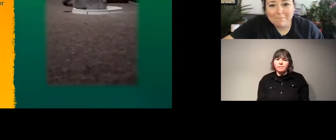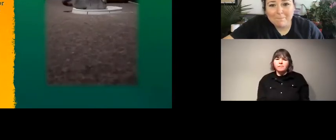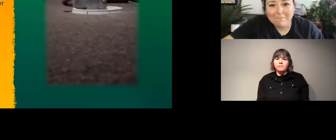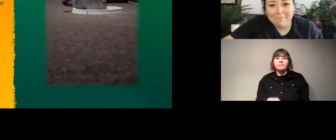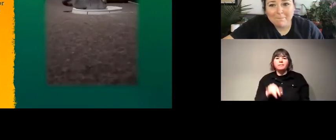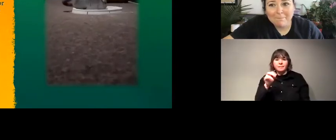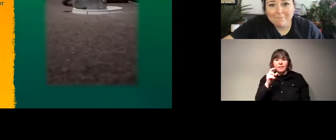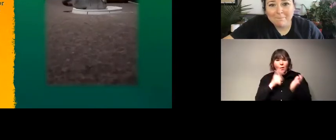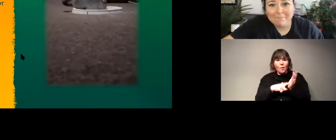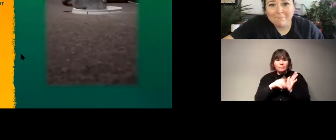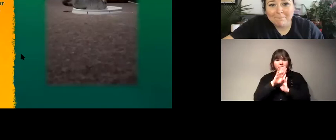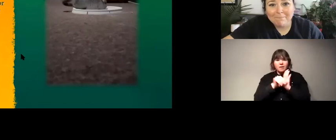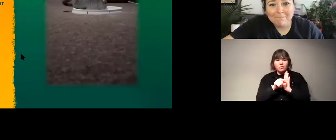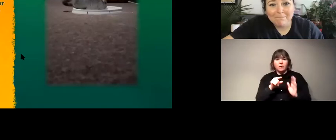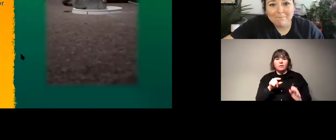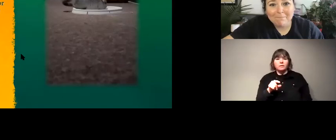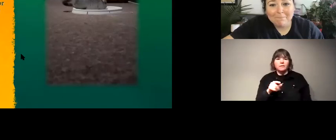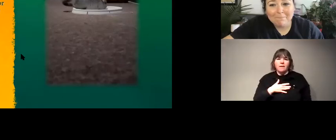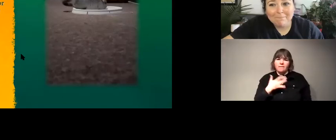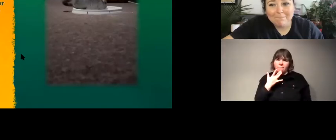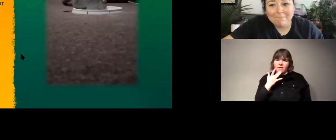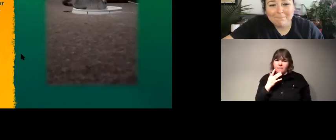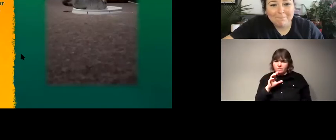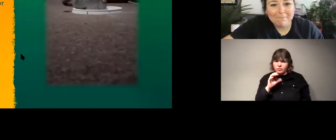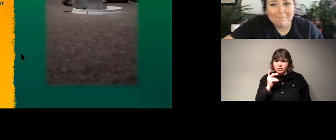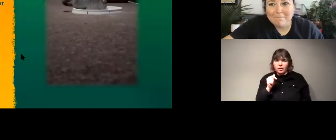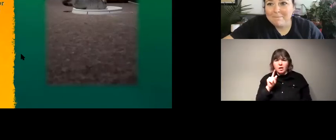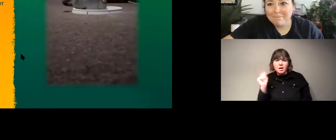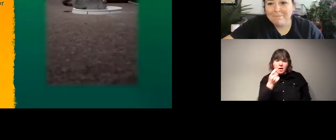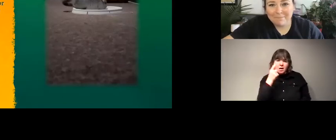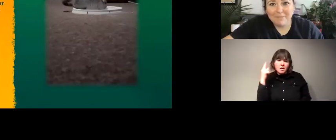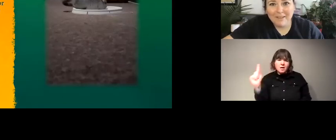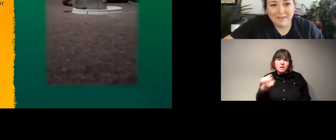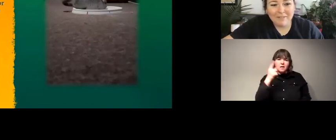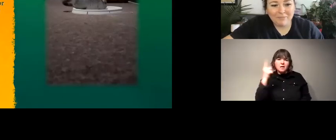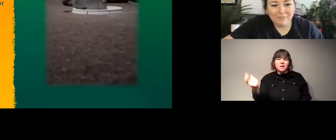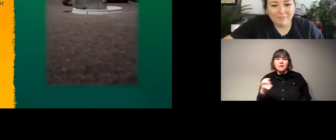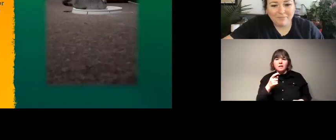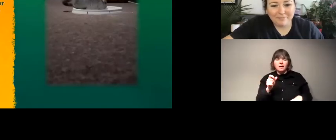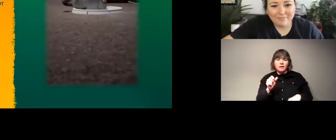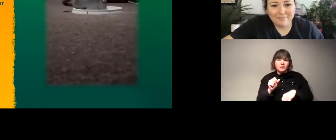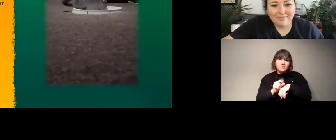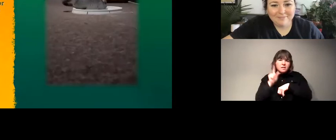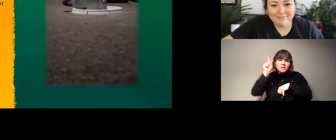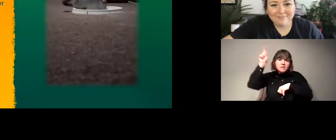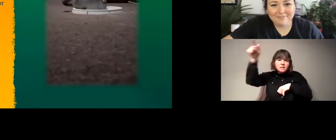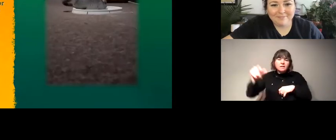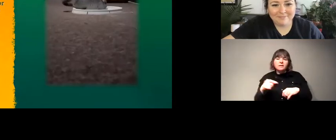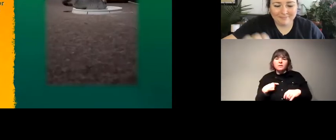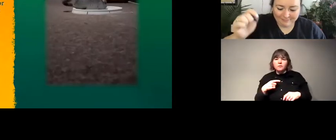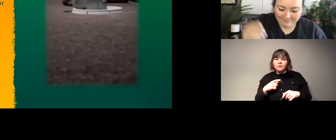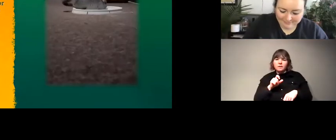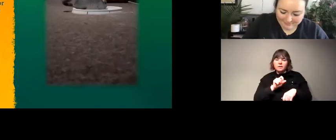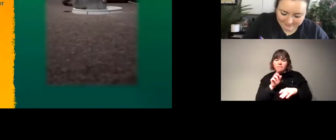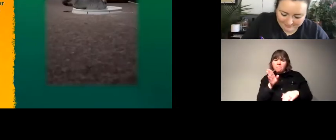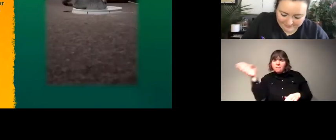And if you guys notice in the background, Cusco, my favorite chinchilla, is just running around. He likes to actually jump up walls, and he'll run up, jump